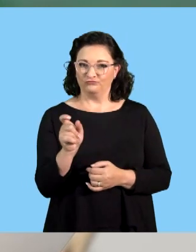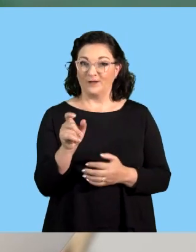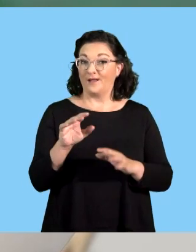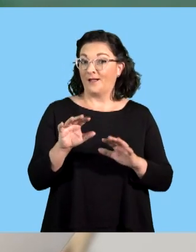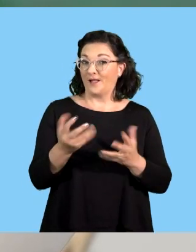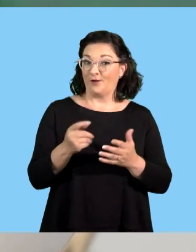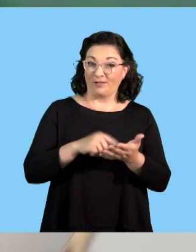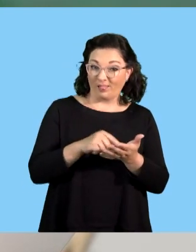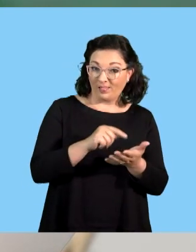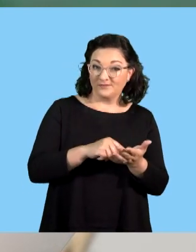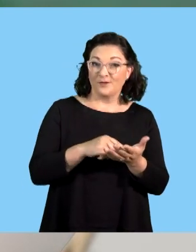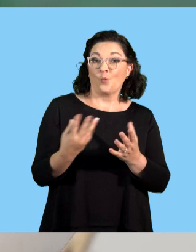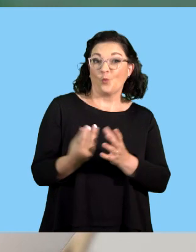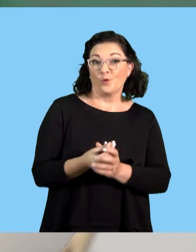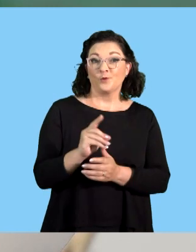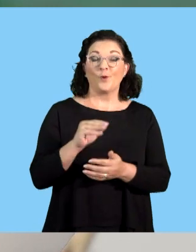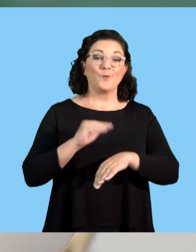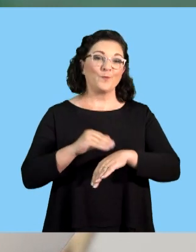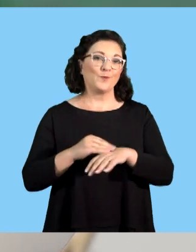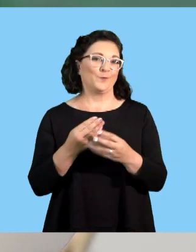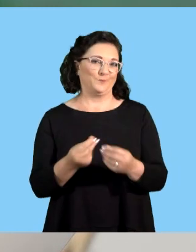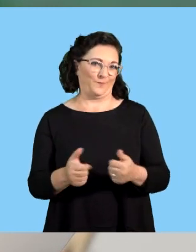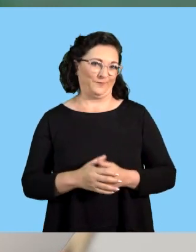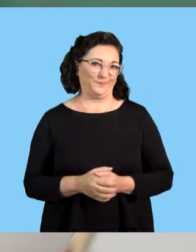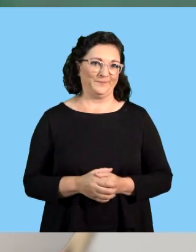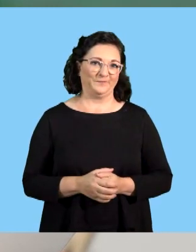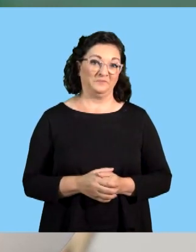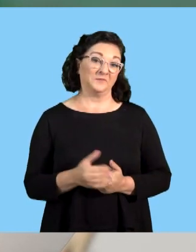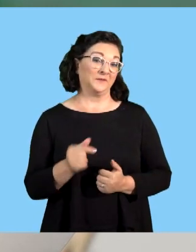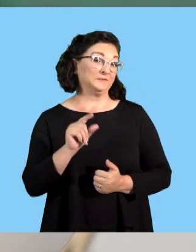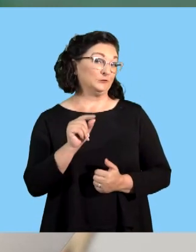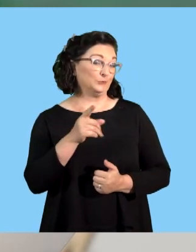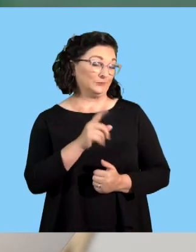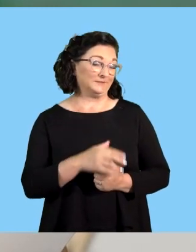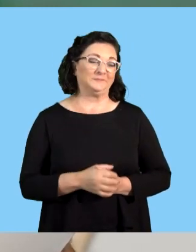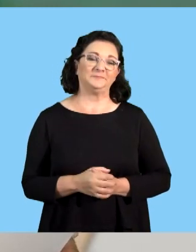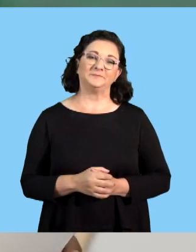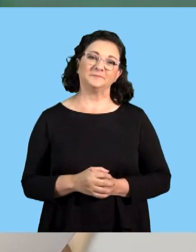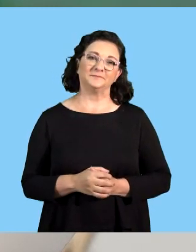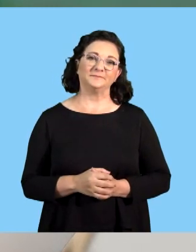do calculations and problem solving. Let's look at an interesting fact.